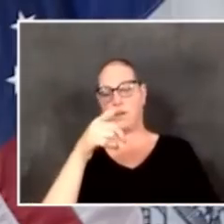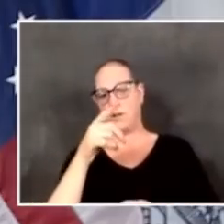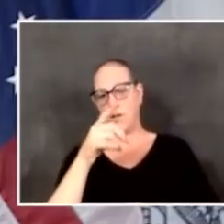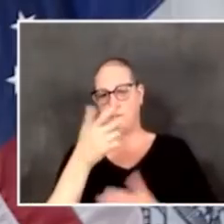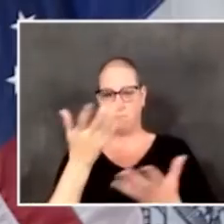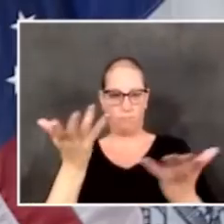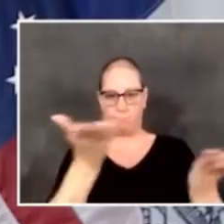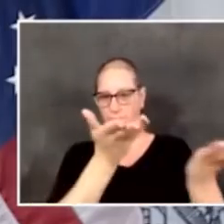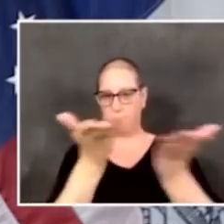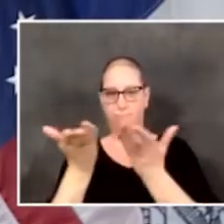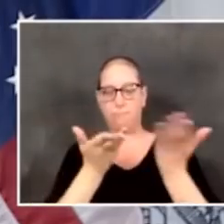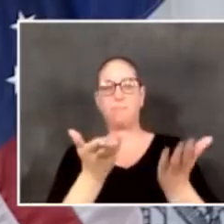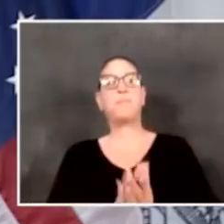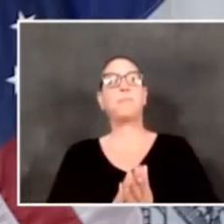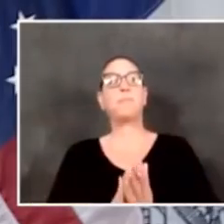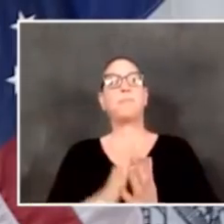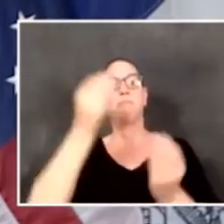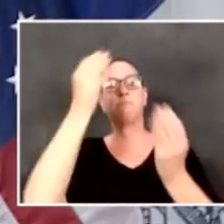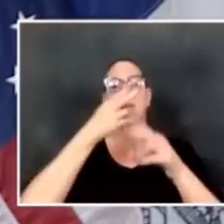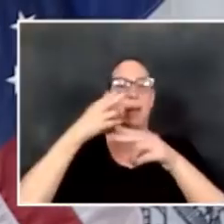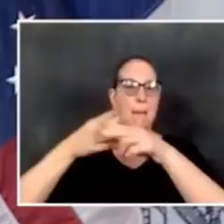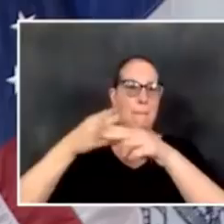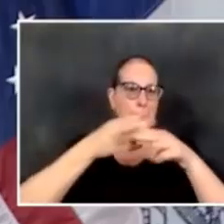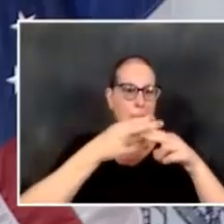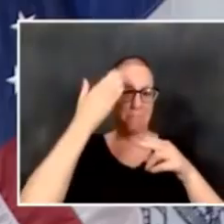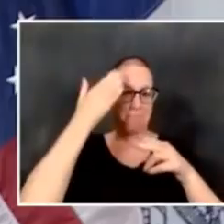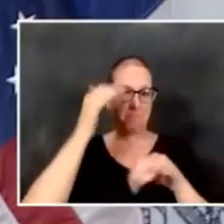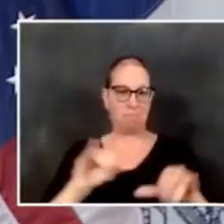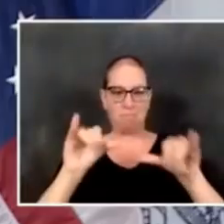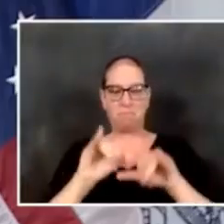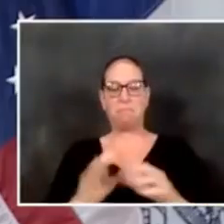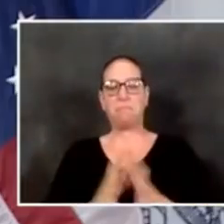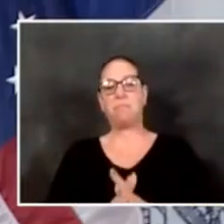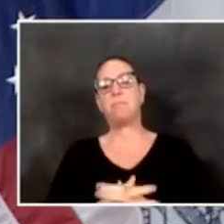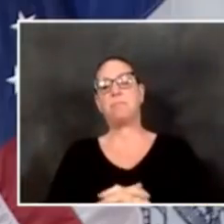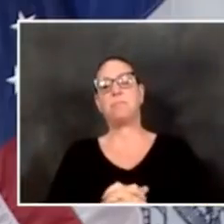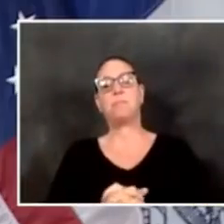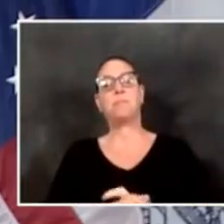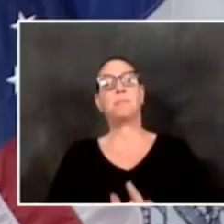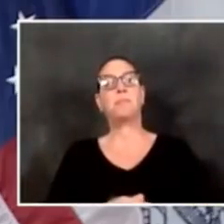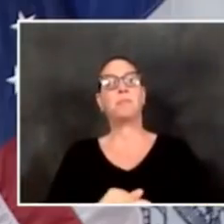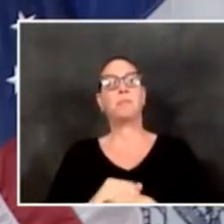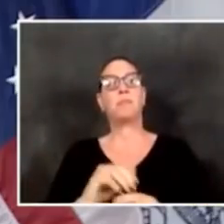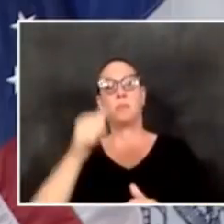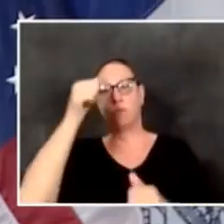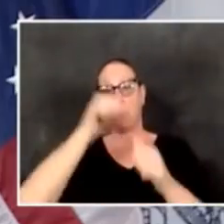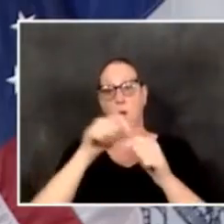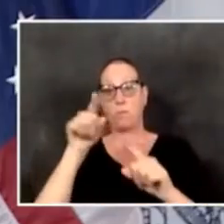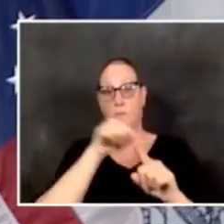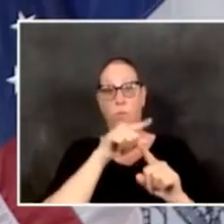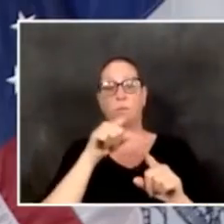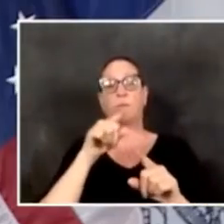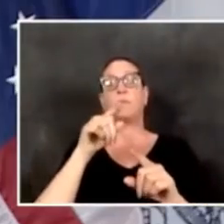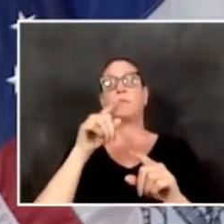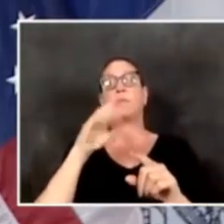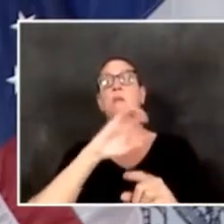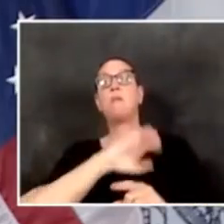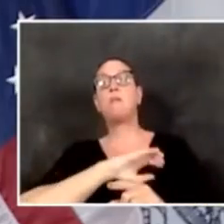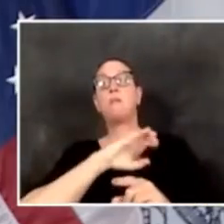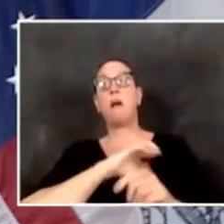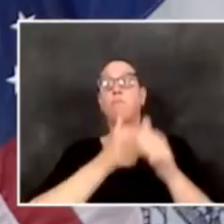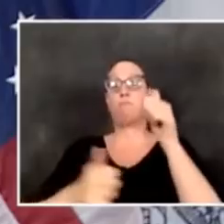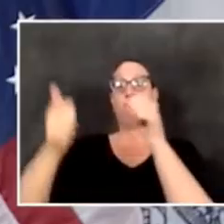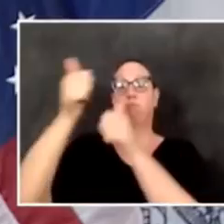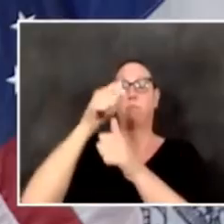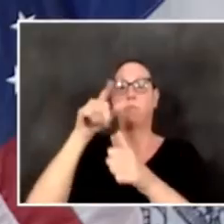each journalist. Hi all, just a reminder, we have Police Commissioner Shea, Health Commissioner Barbeau, Social Services.